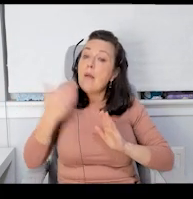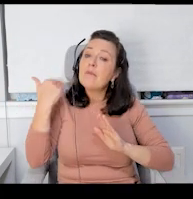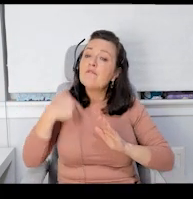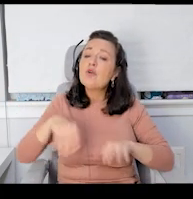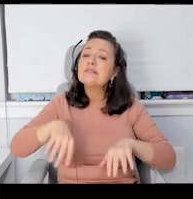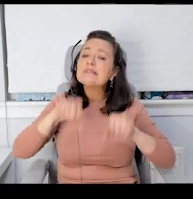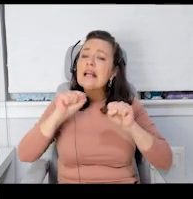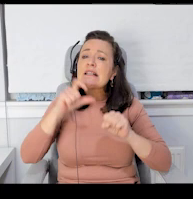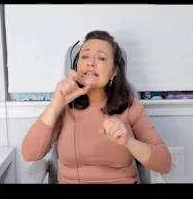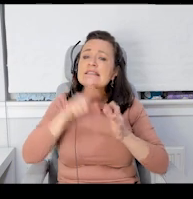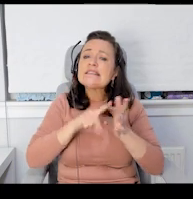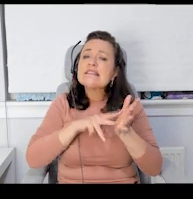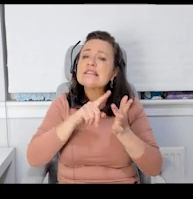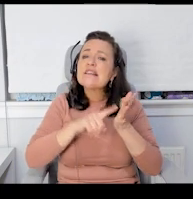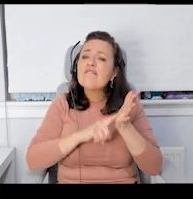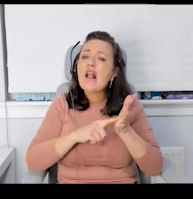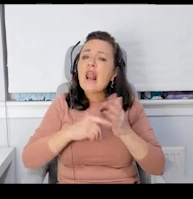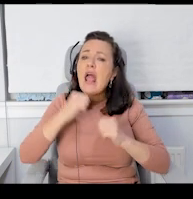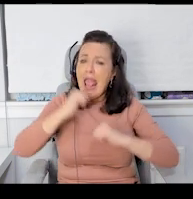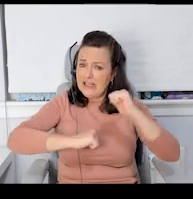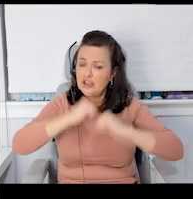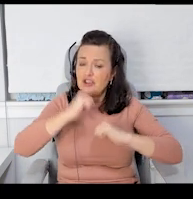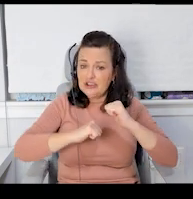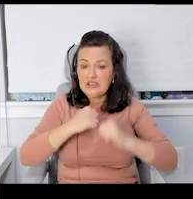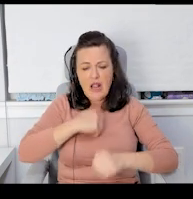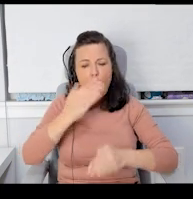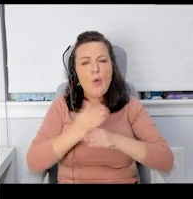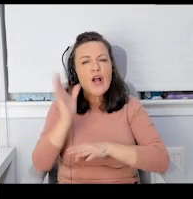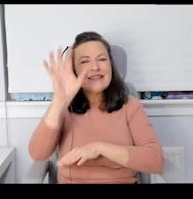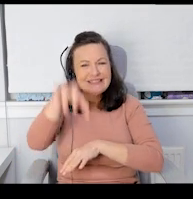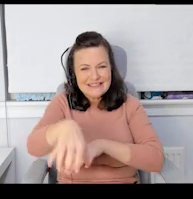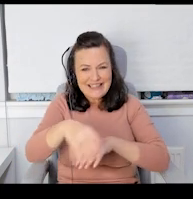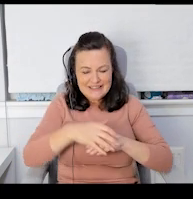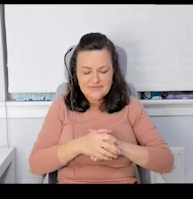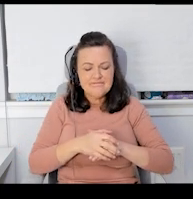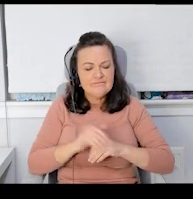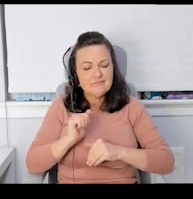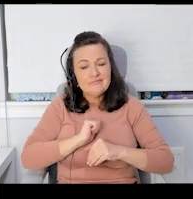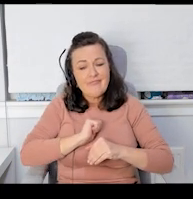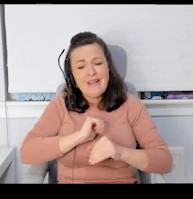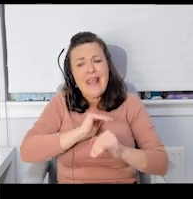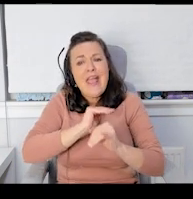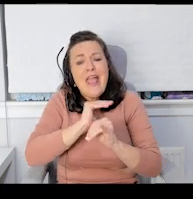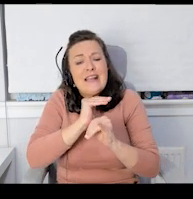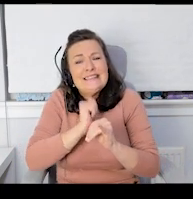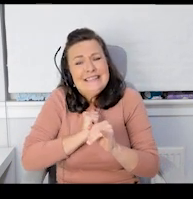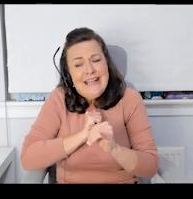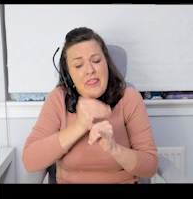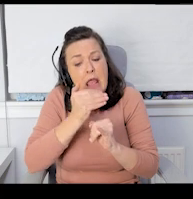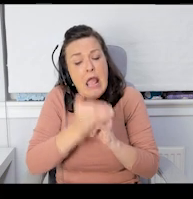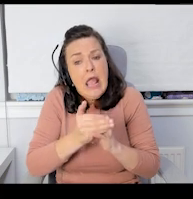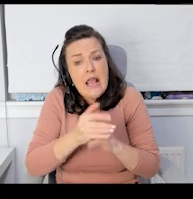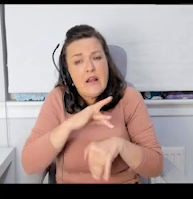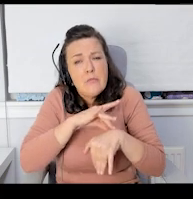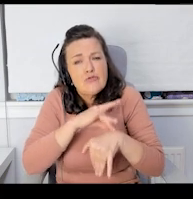based on site. I did pre-construction at the kind of tail end of my apprenticeship, learning